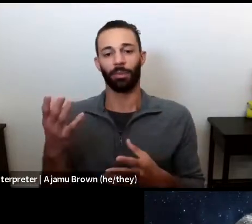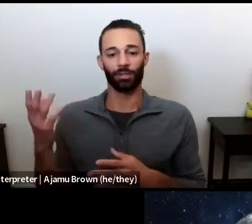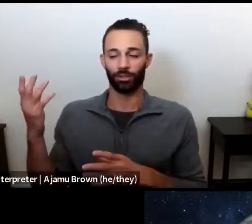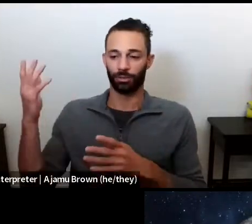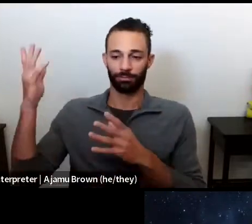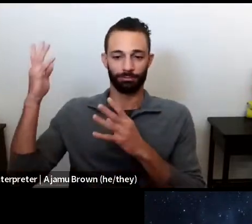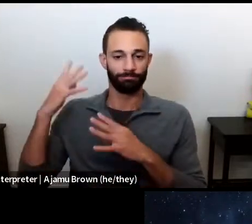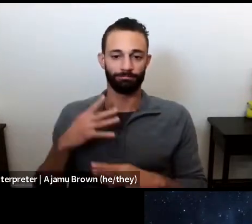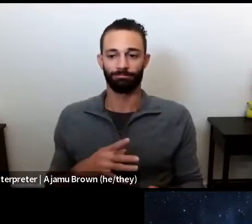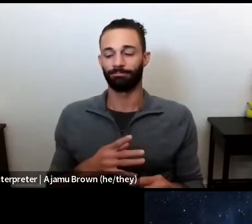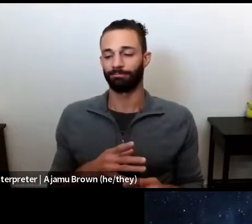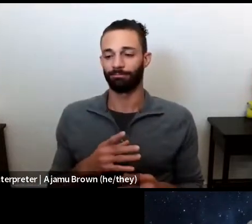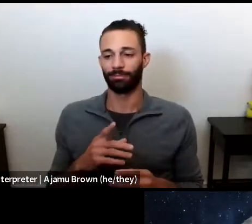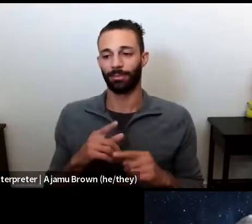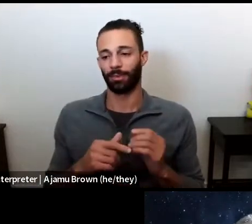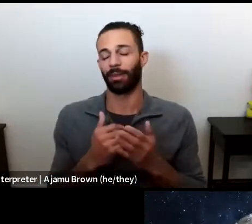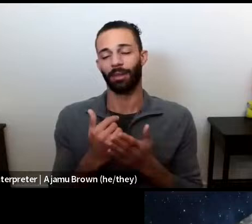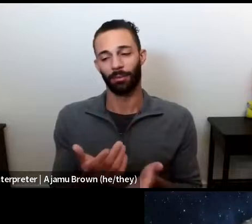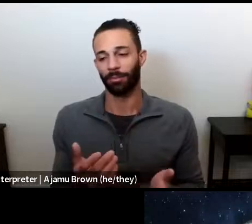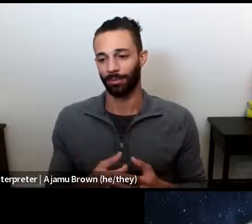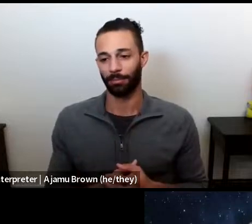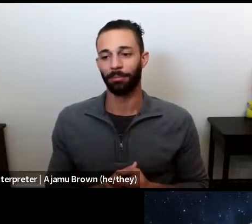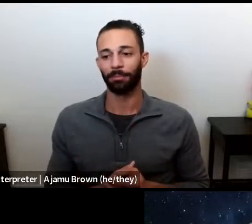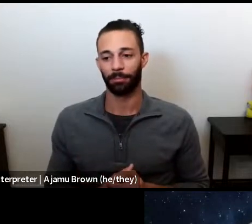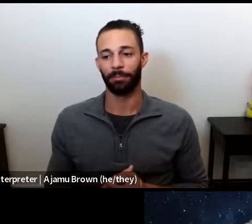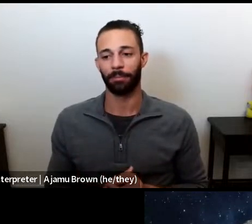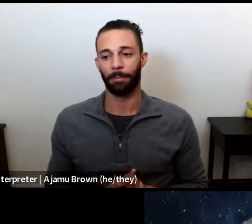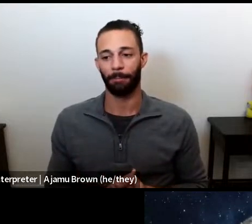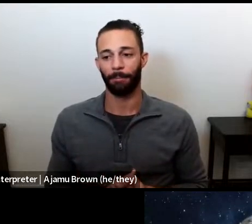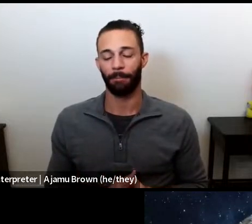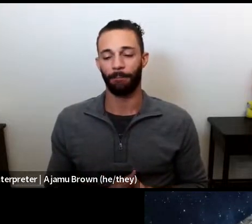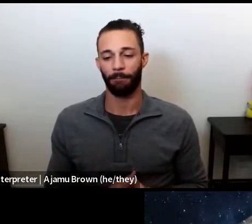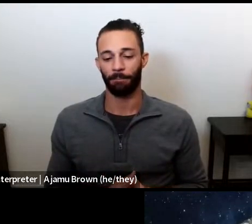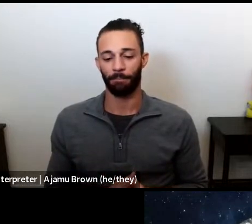kind of can't help it. So,